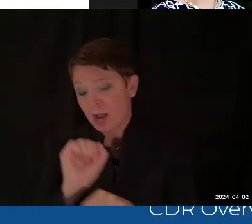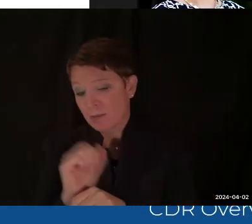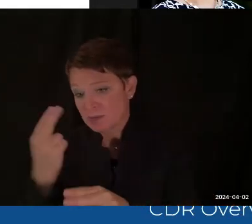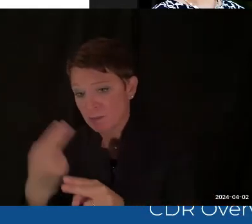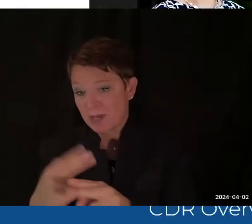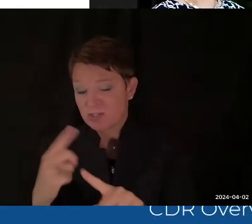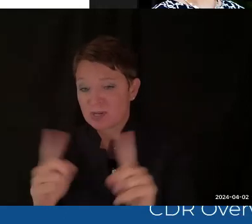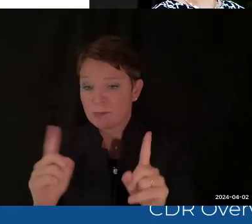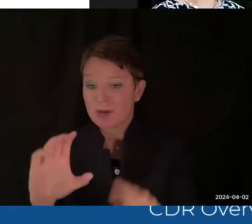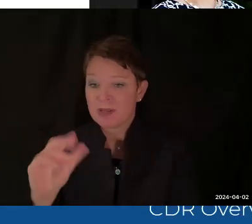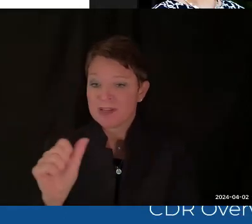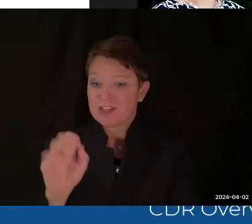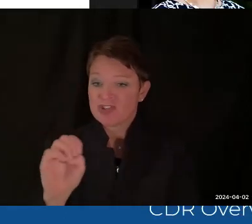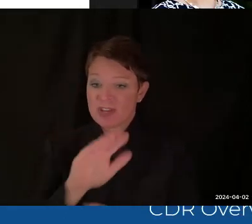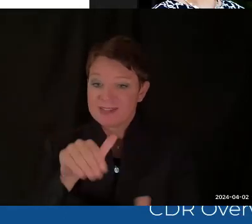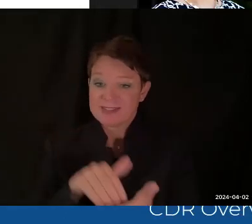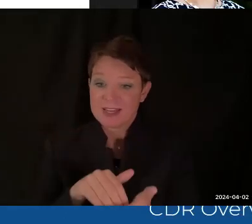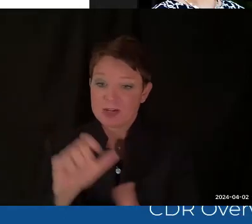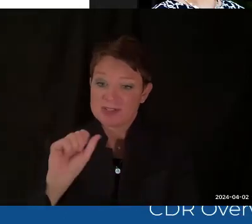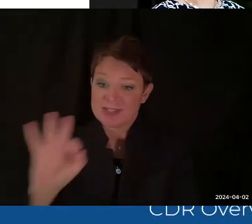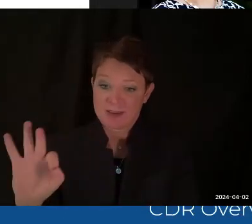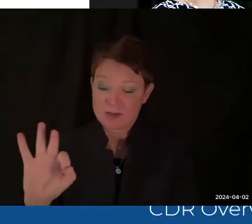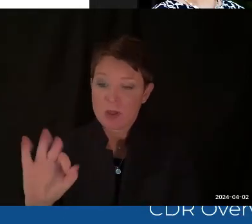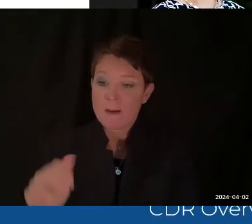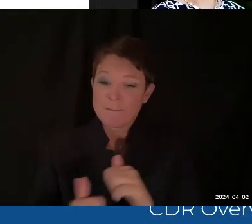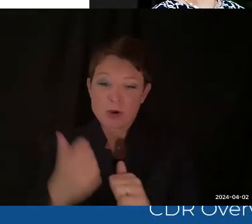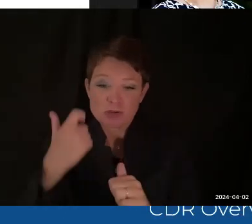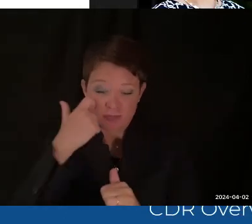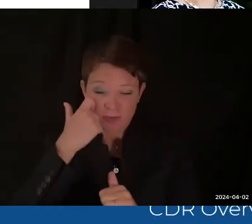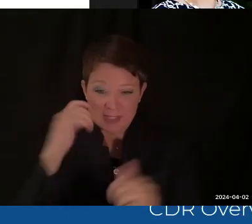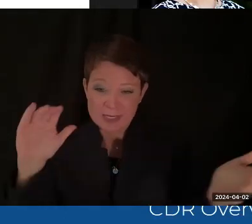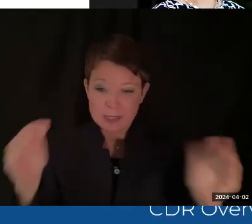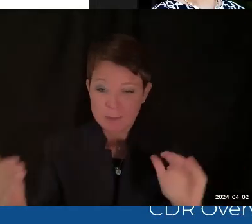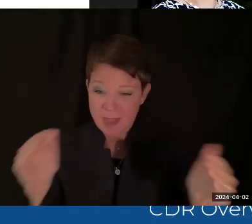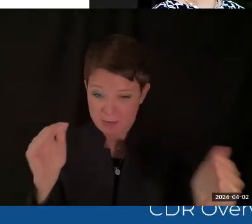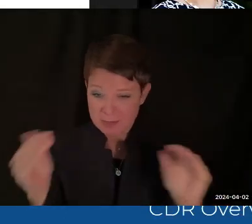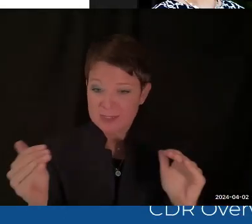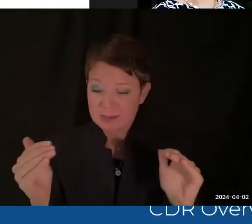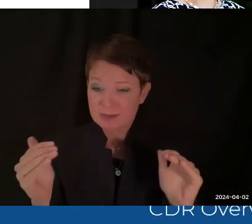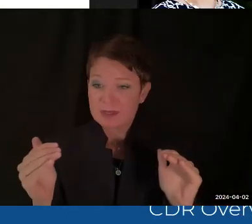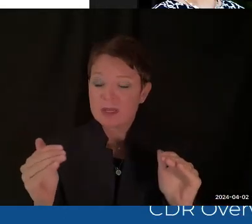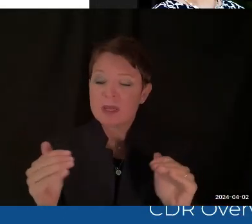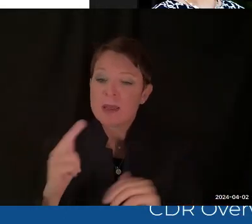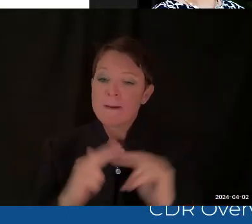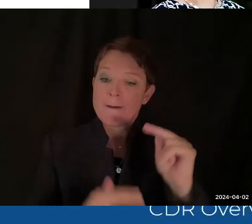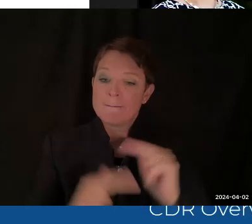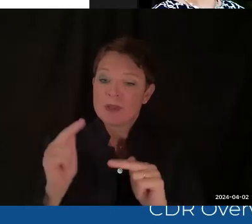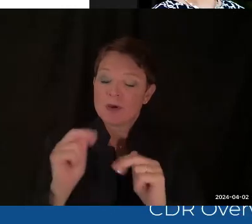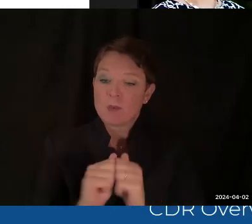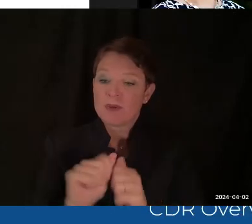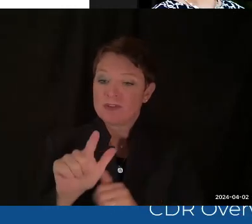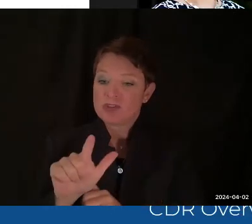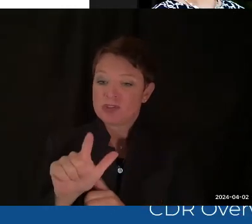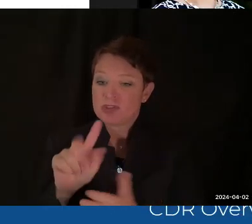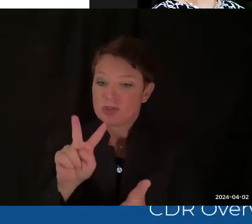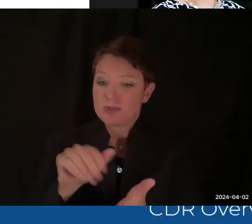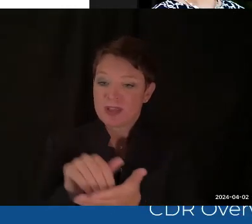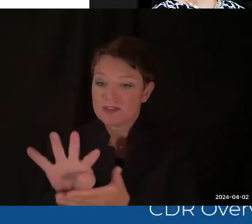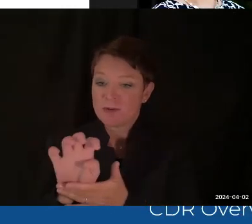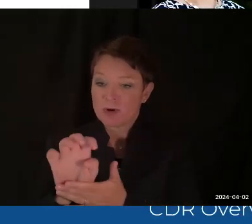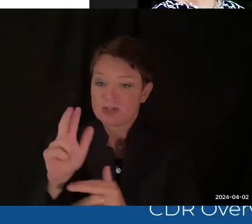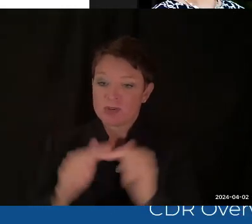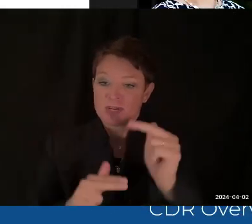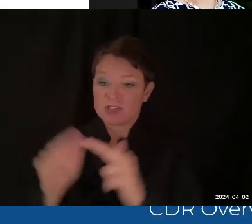but the Chase Center in San Francisco, which is the most recent comparison of an arena, that was built with only 2,400